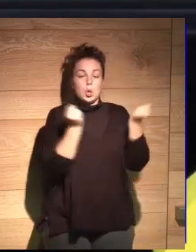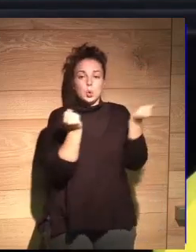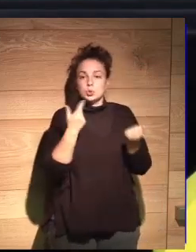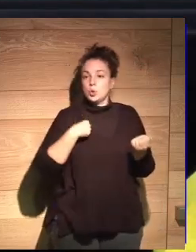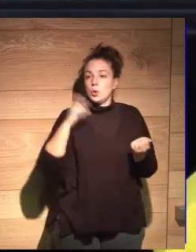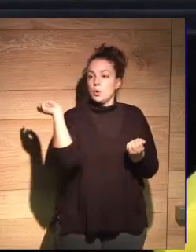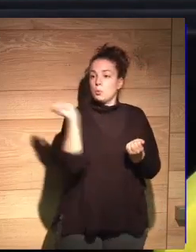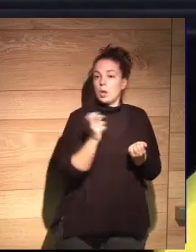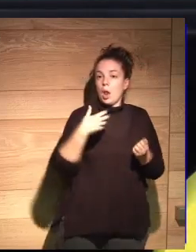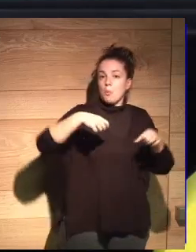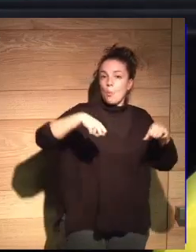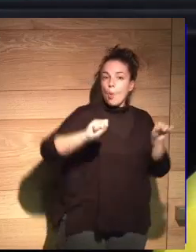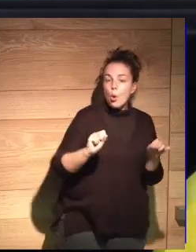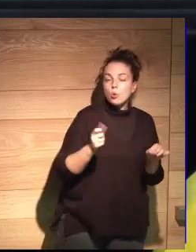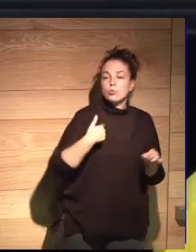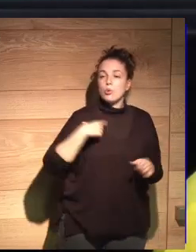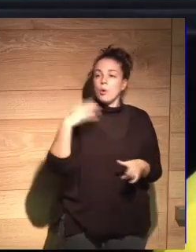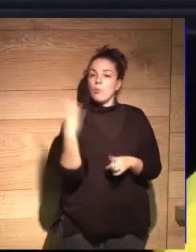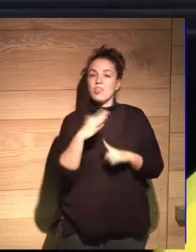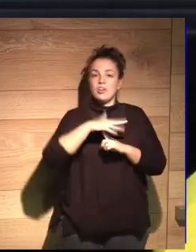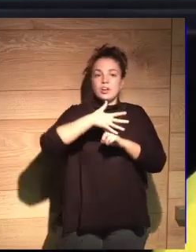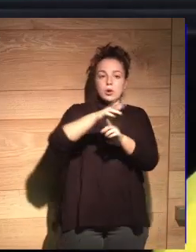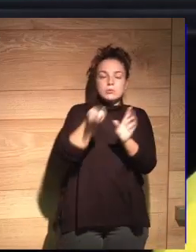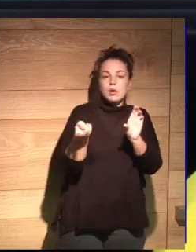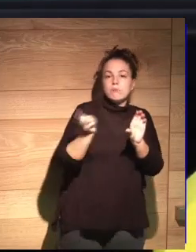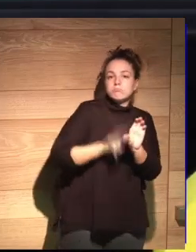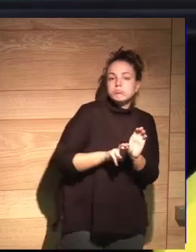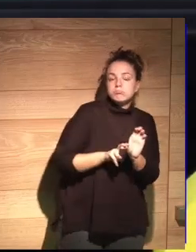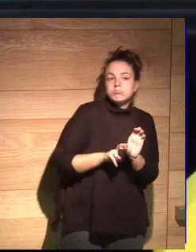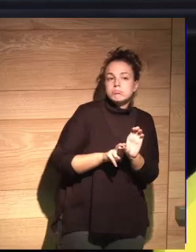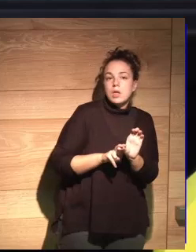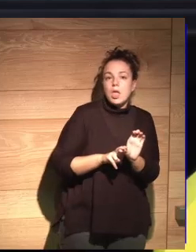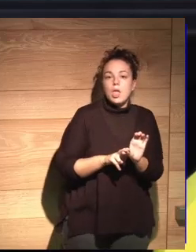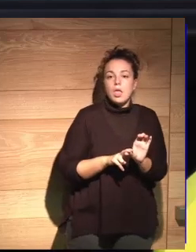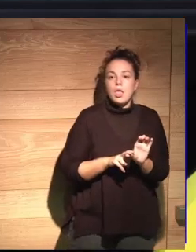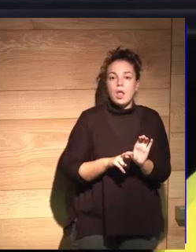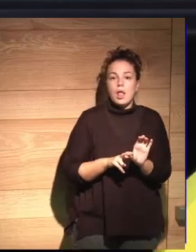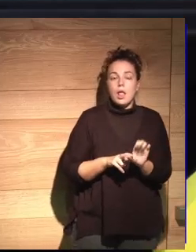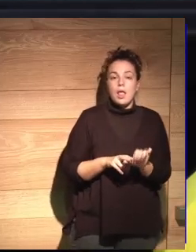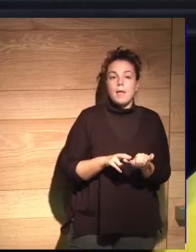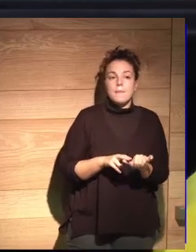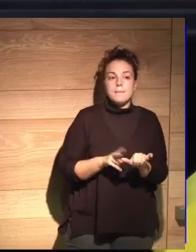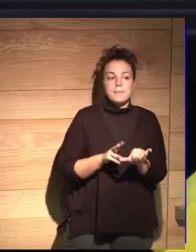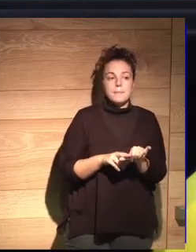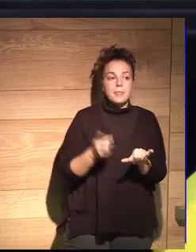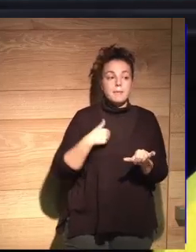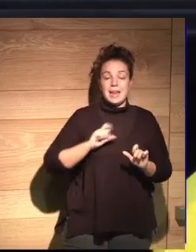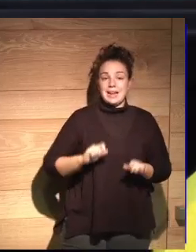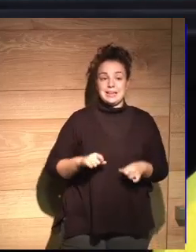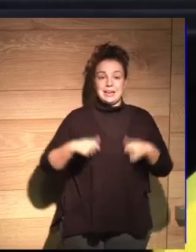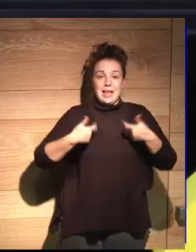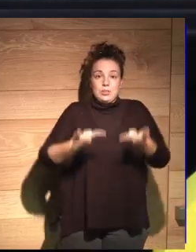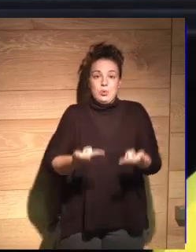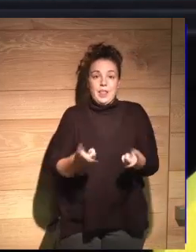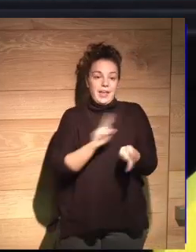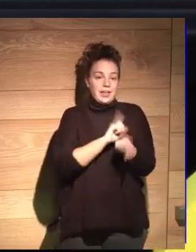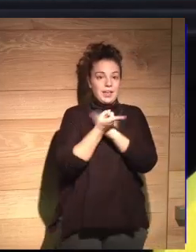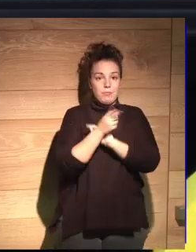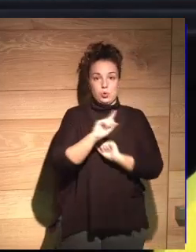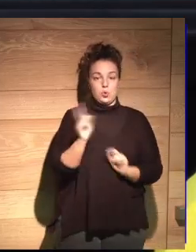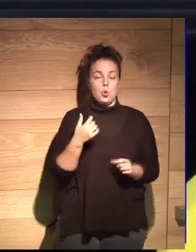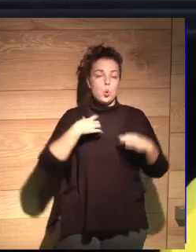in a vehicle, an automobile. I could have used a motorbike, but that does not change my